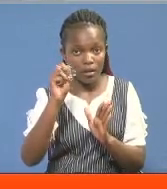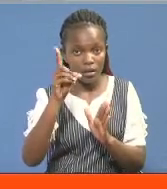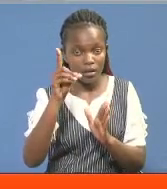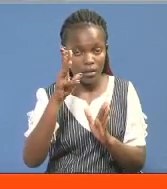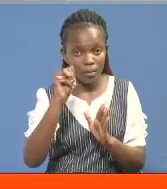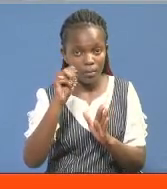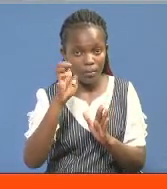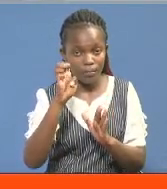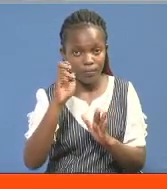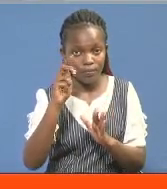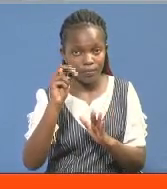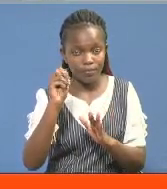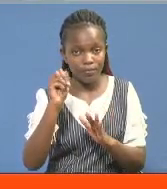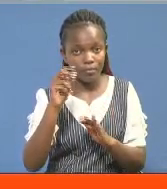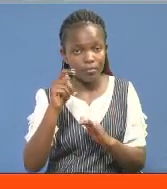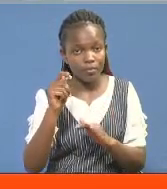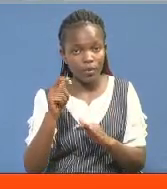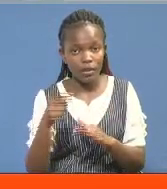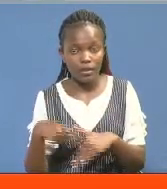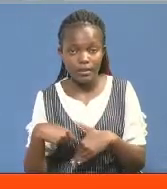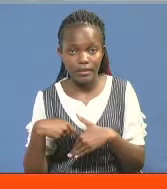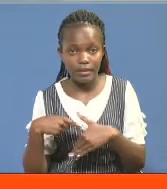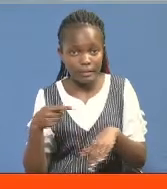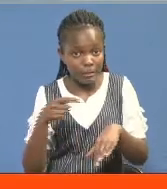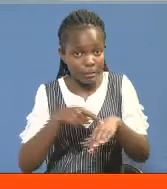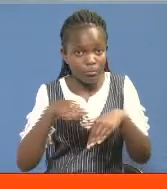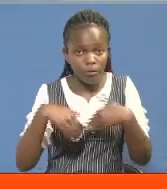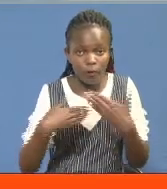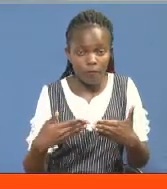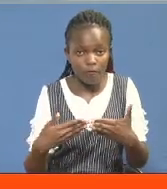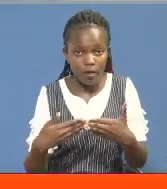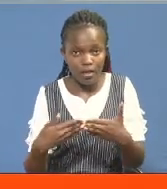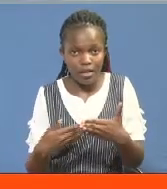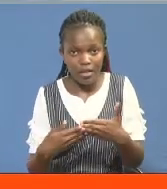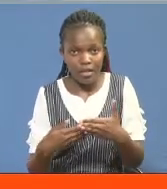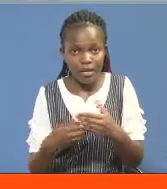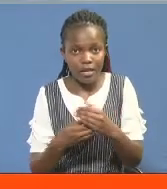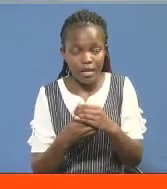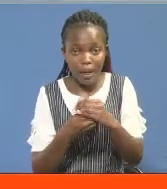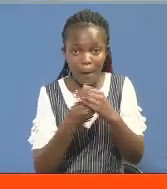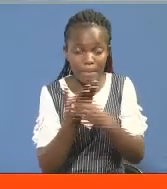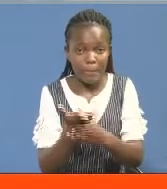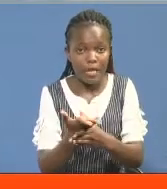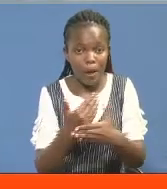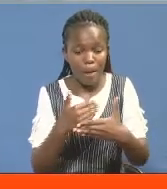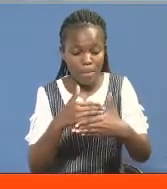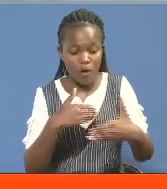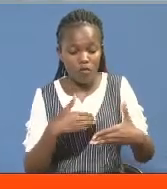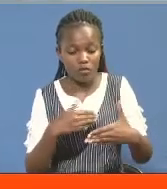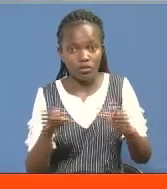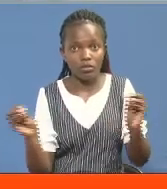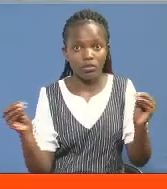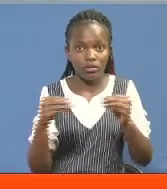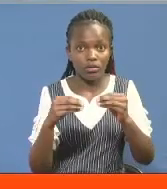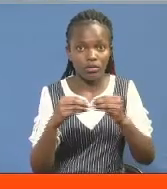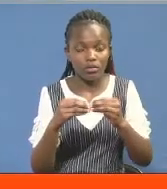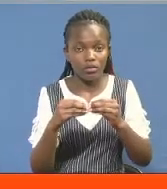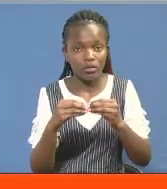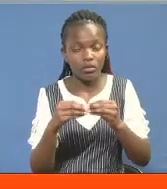of public must be given an opportunity to appear before the specific committees that is in charge with